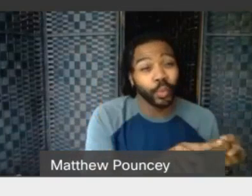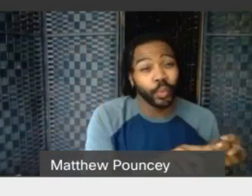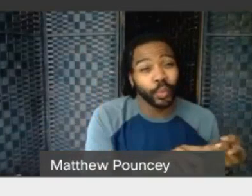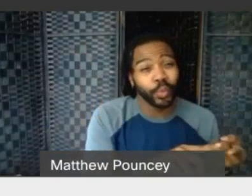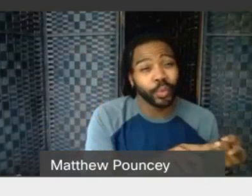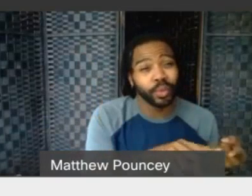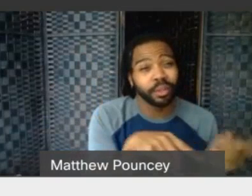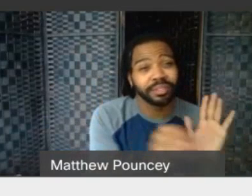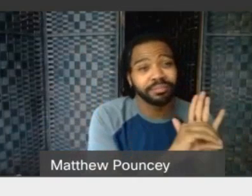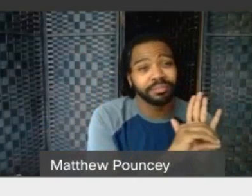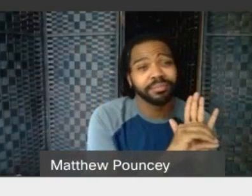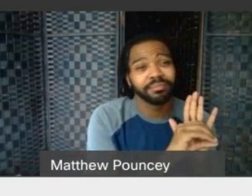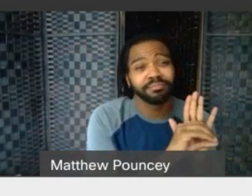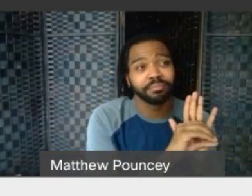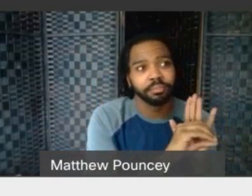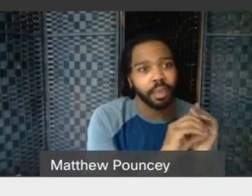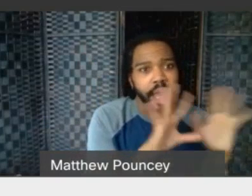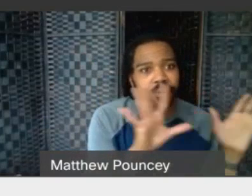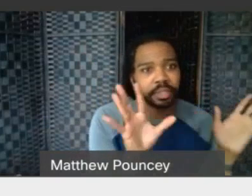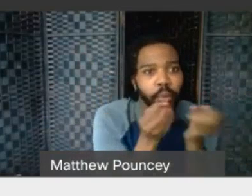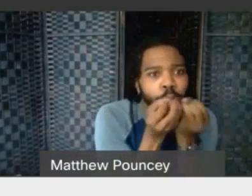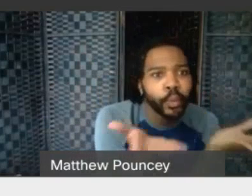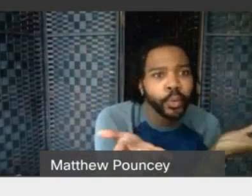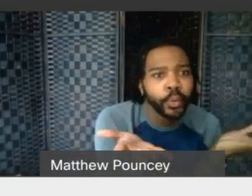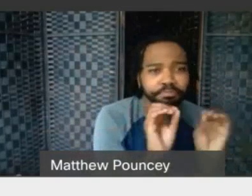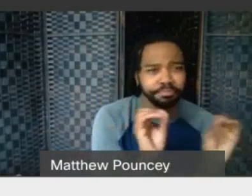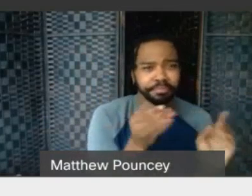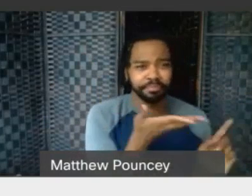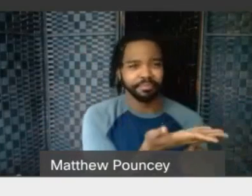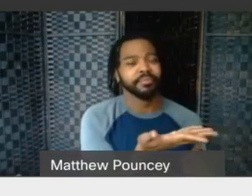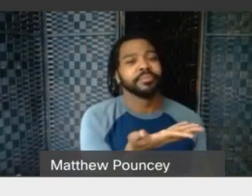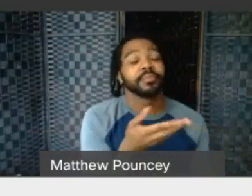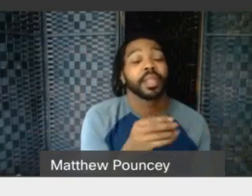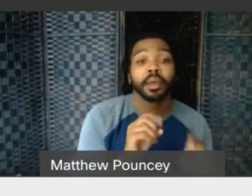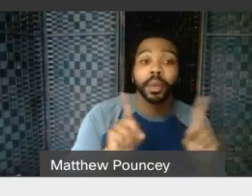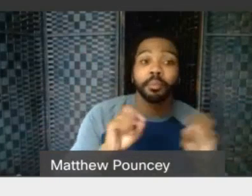mean, 0%, obviously very low. Providers who are